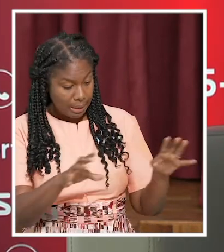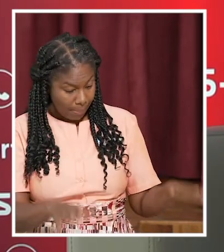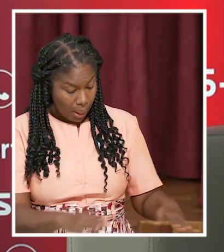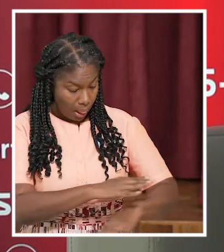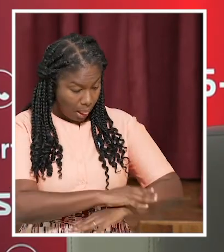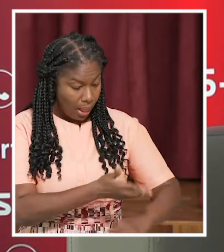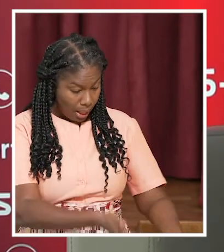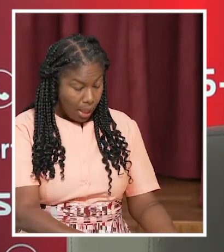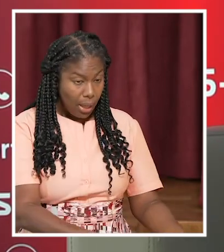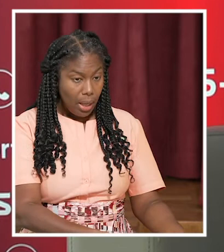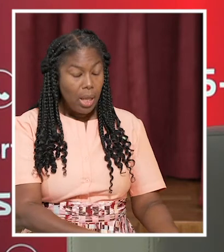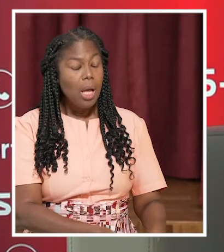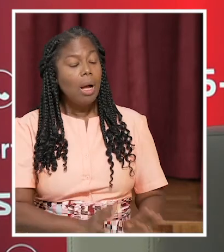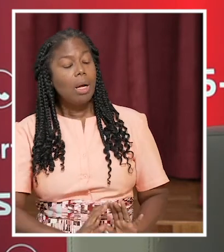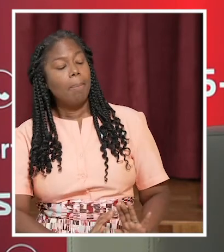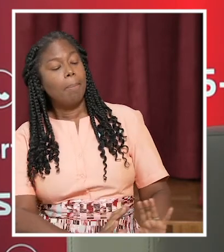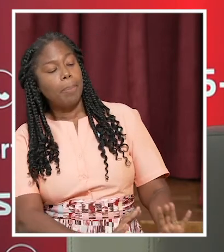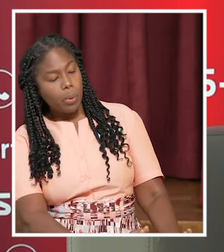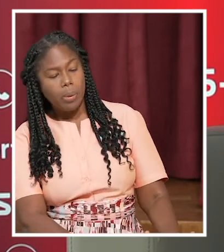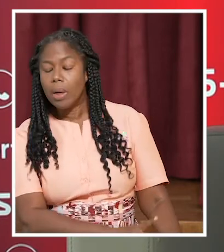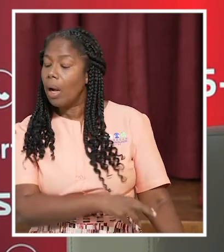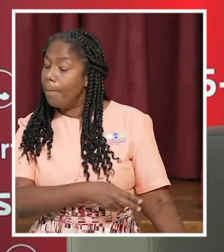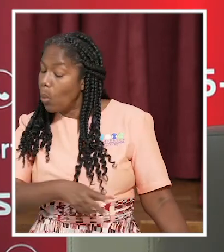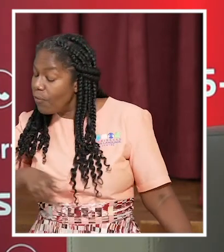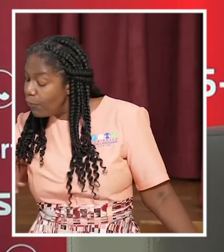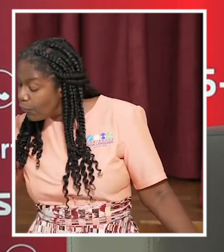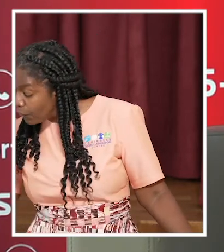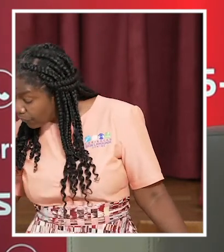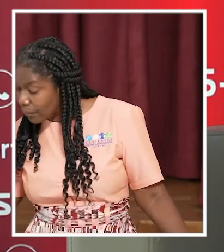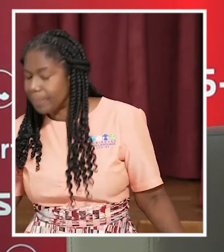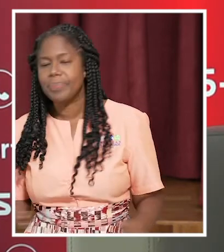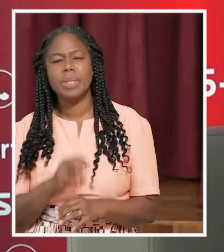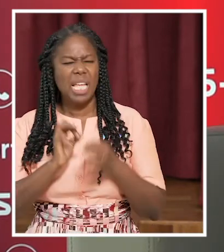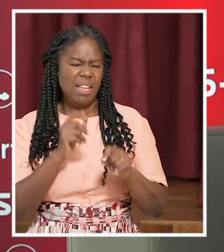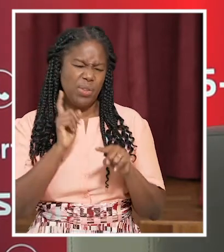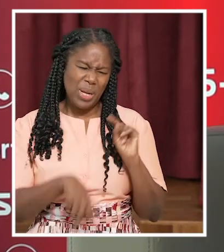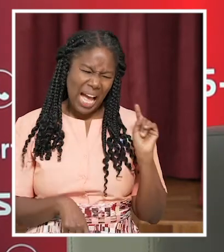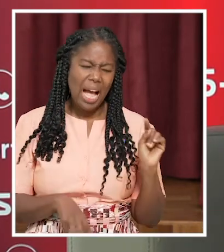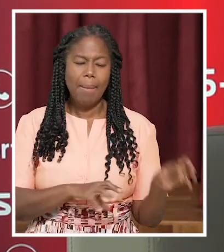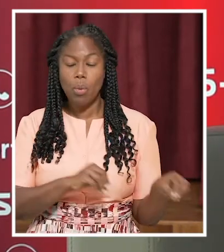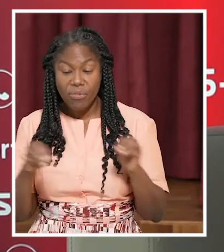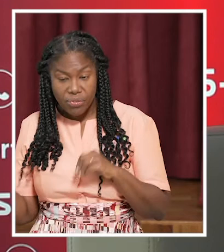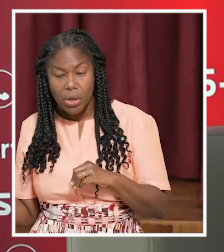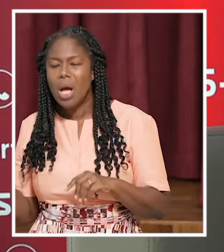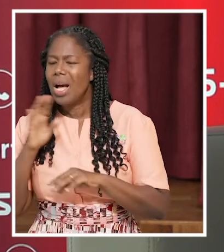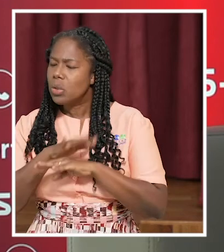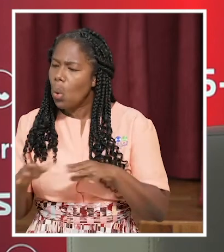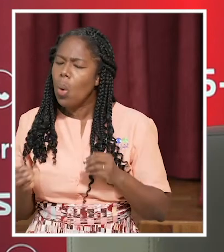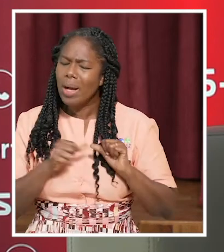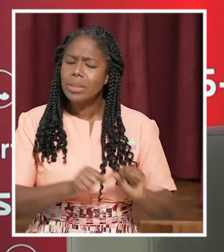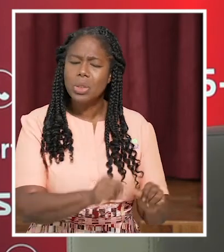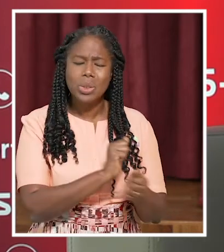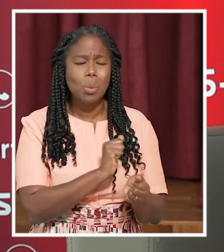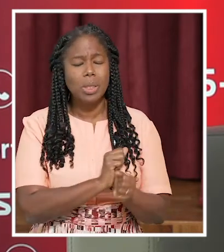wherever your desk is set up. If you can close the door, well, better. But if you can't, you move away from it and you don't go back to it. Because you need now